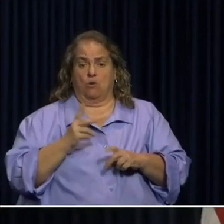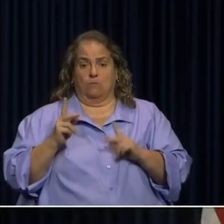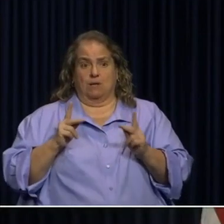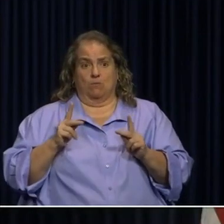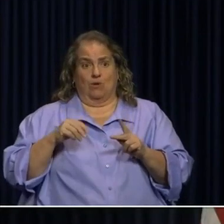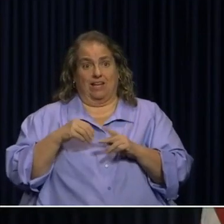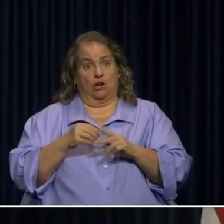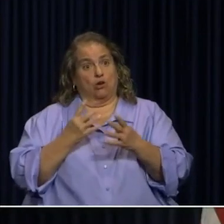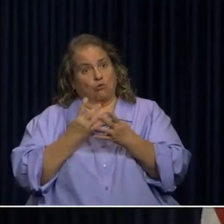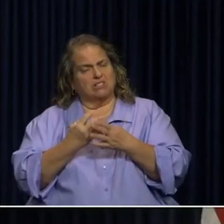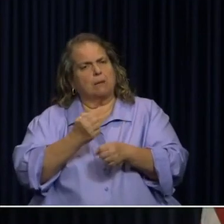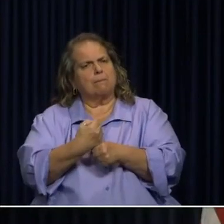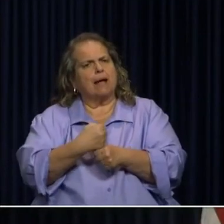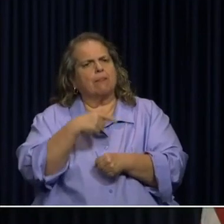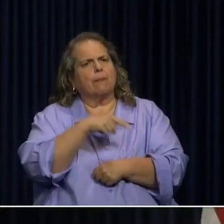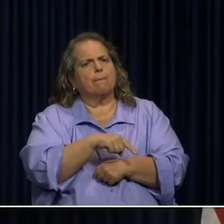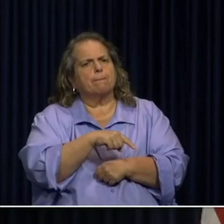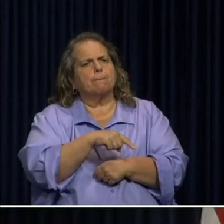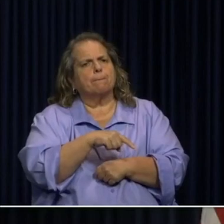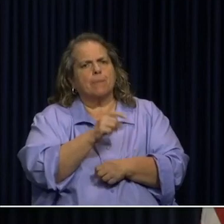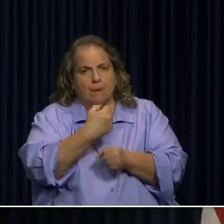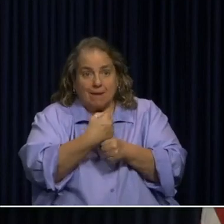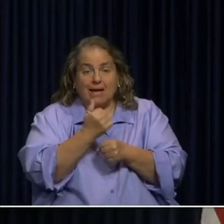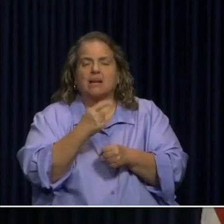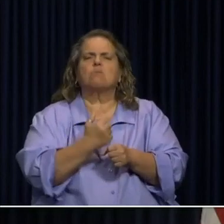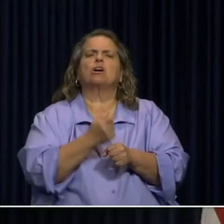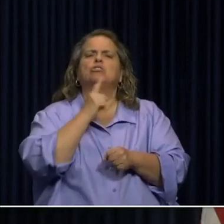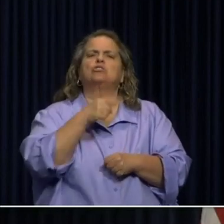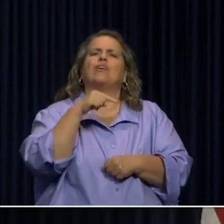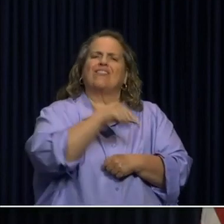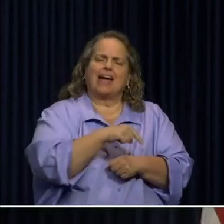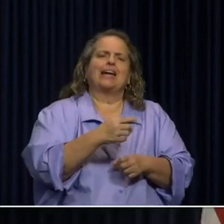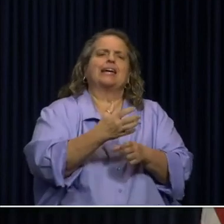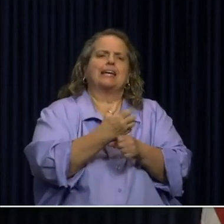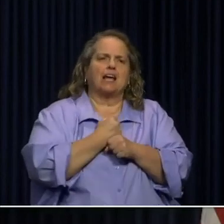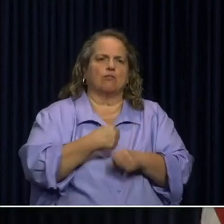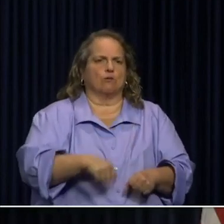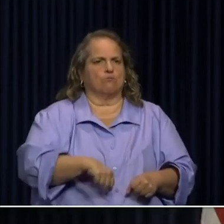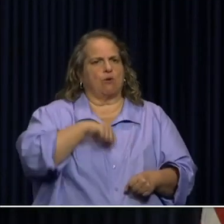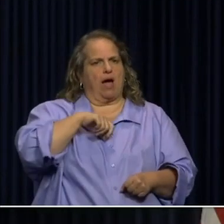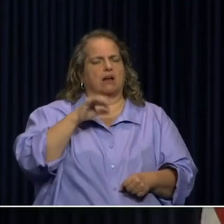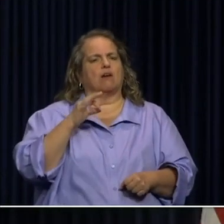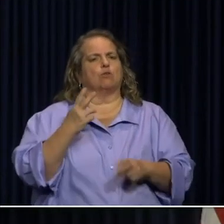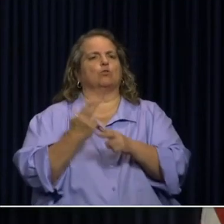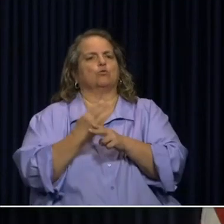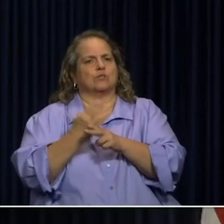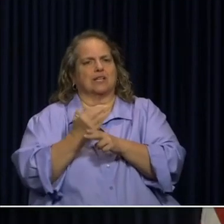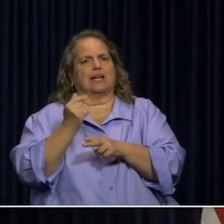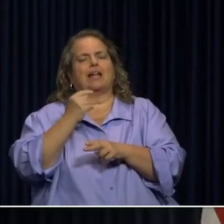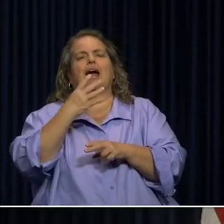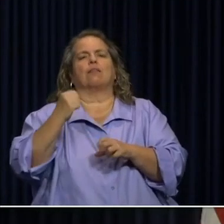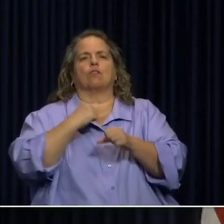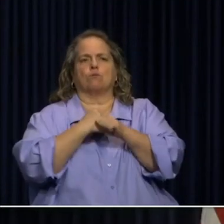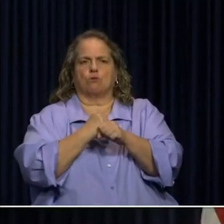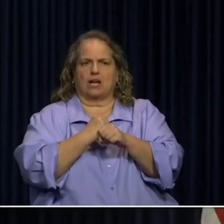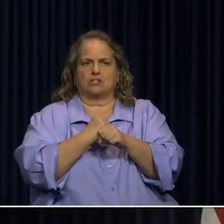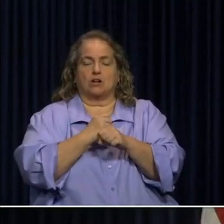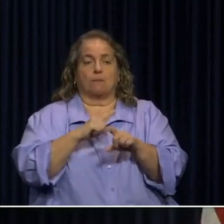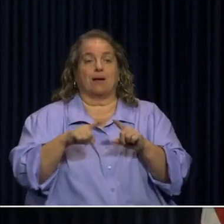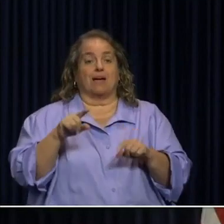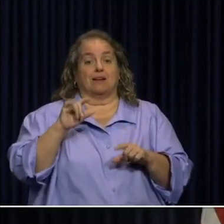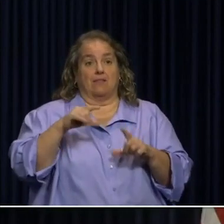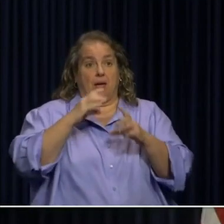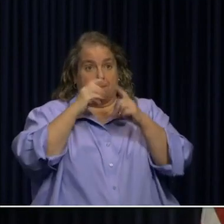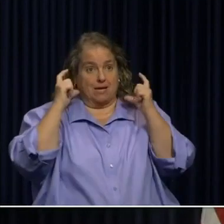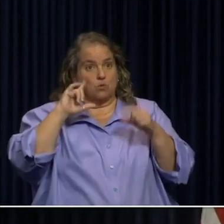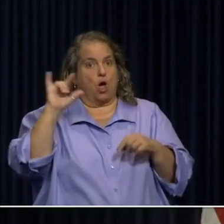made these, and we want to make sure that they get the pride out of that, but also the protection. But these are also going to be going